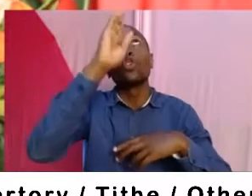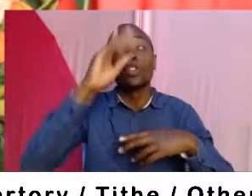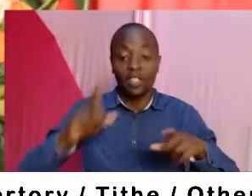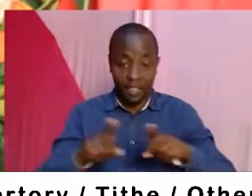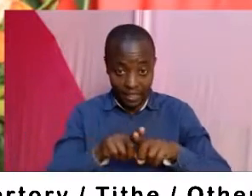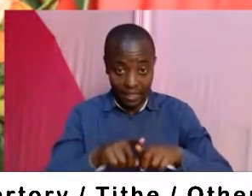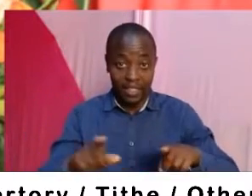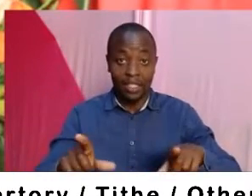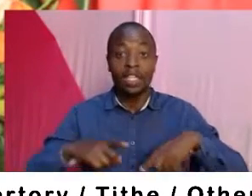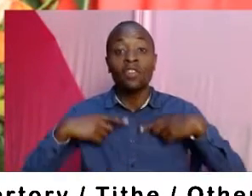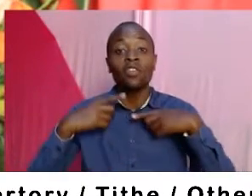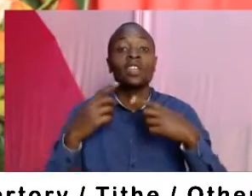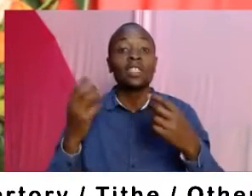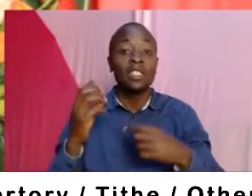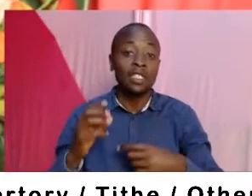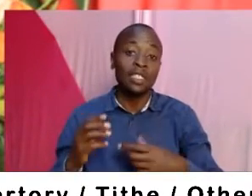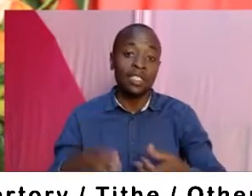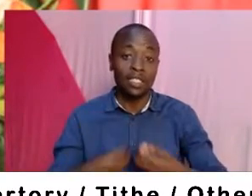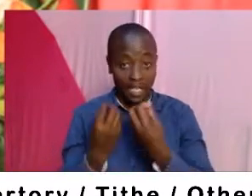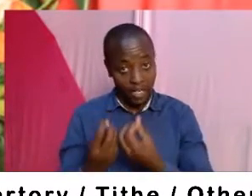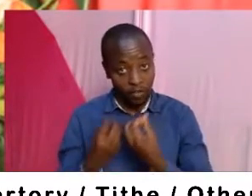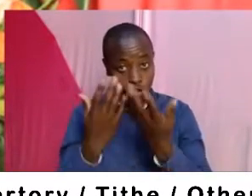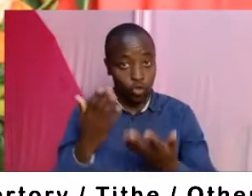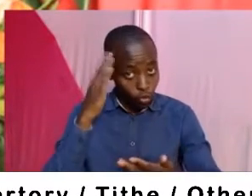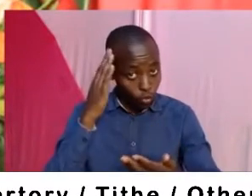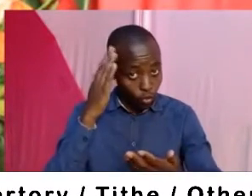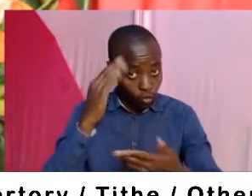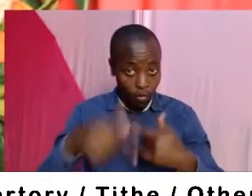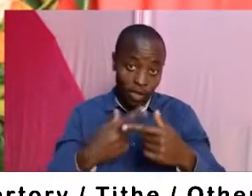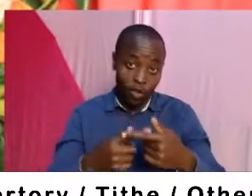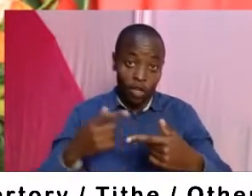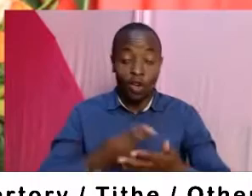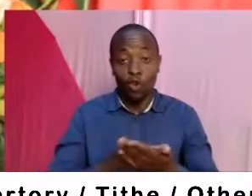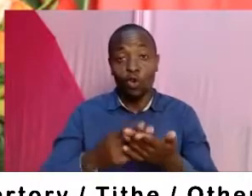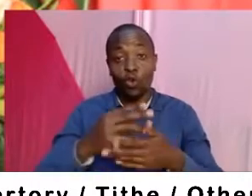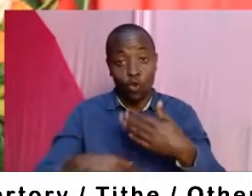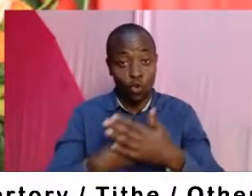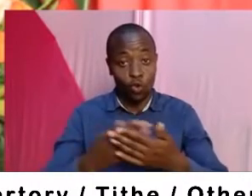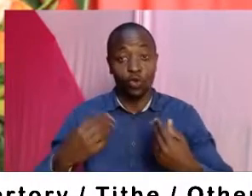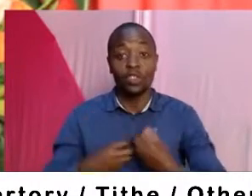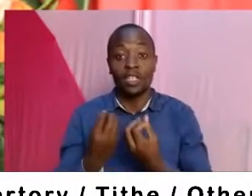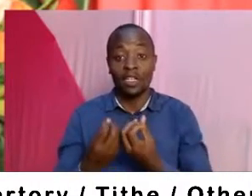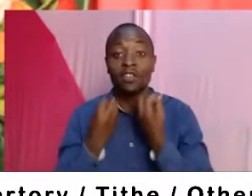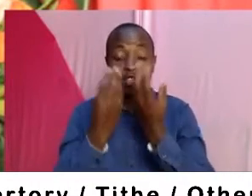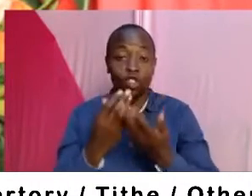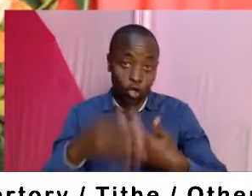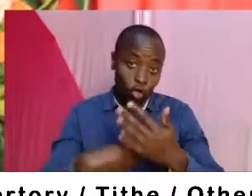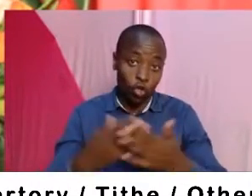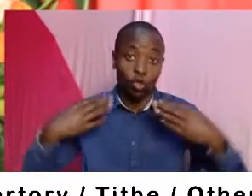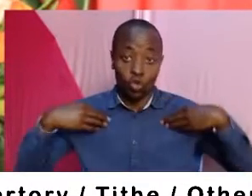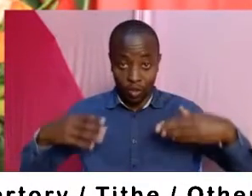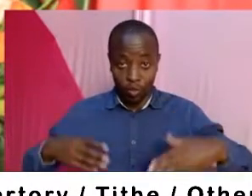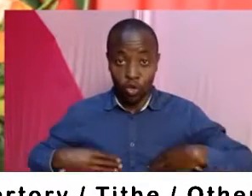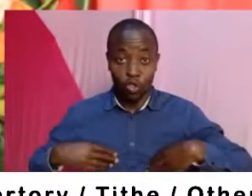living sacrifice. And you know something about a holy sacrifice? Anything that goes into the body, it matters